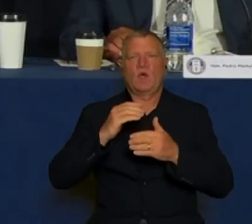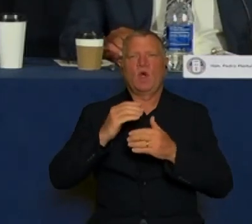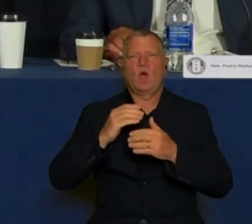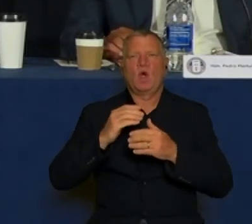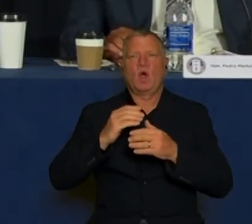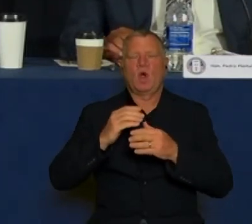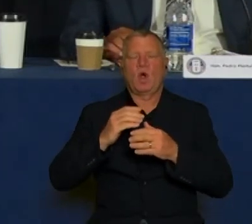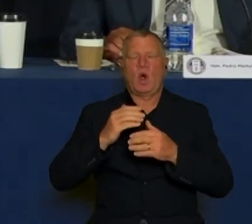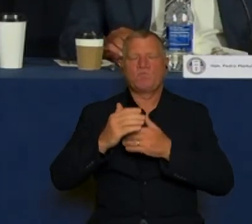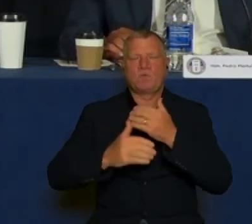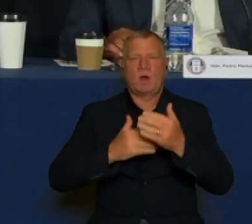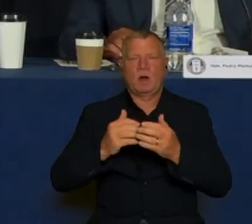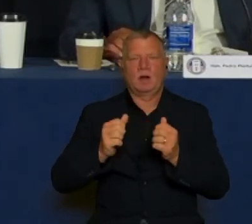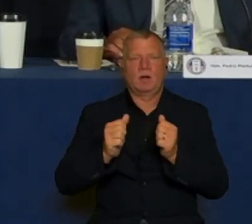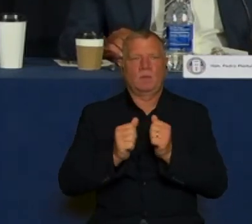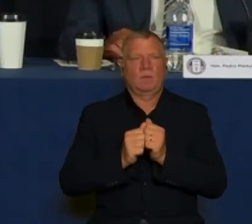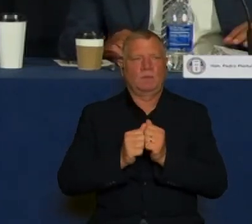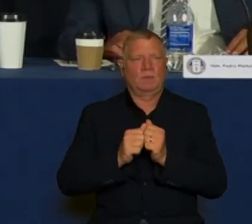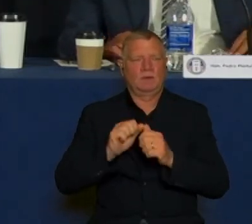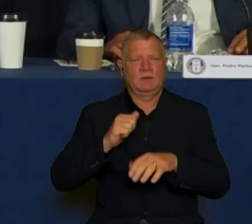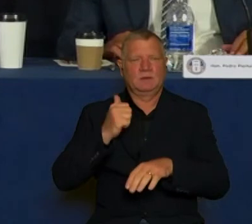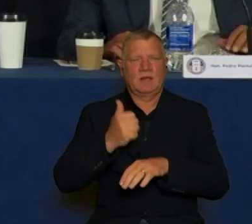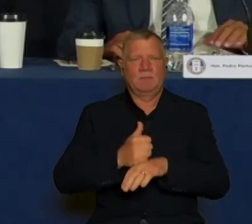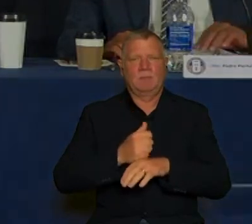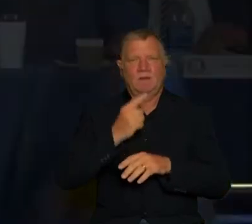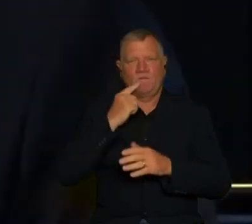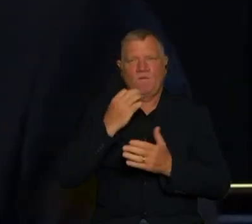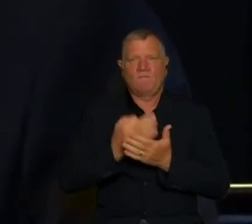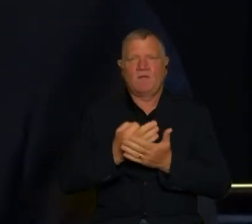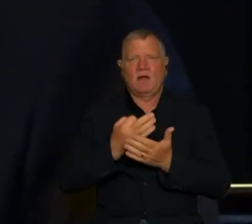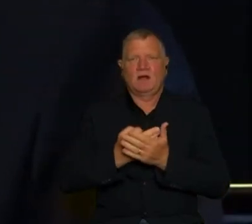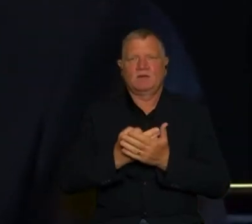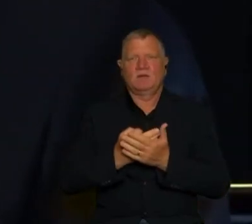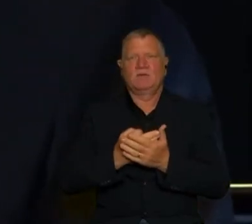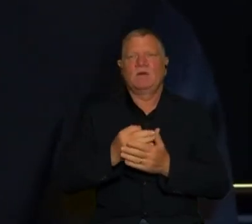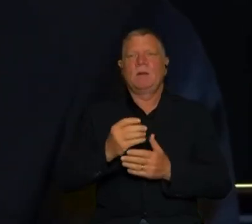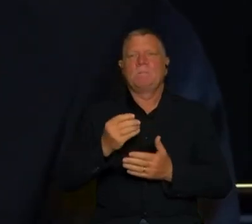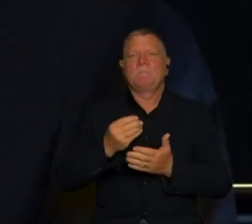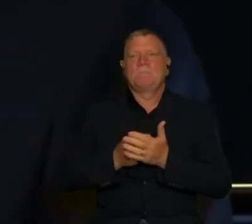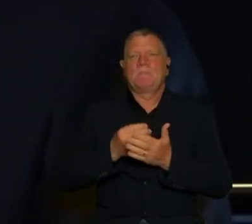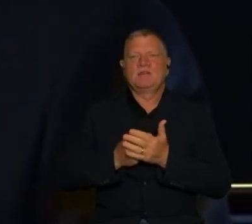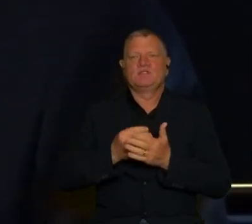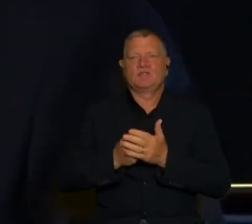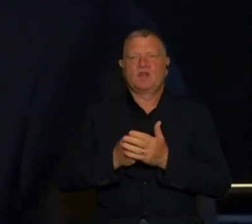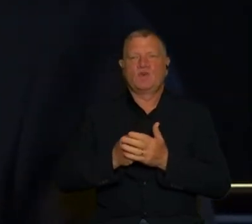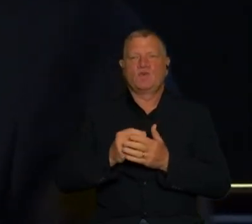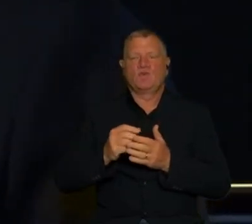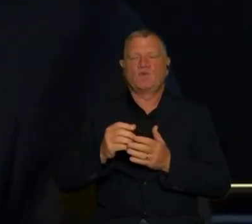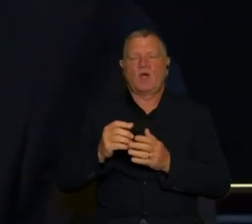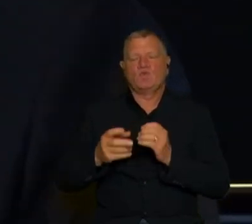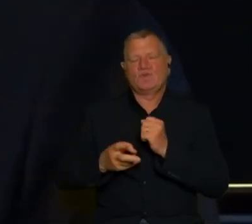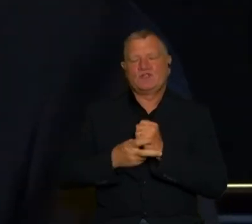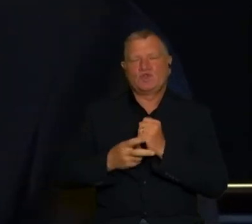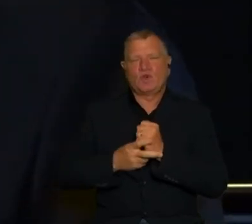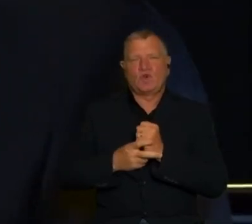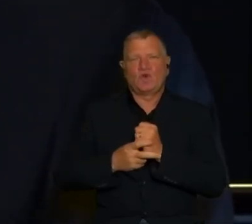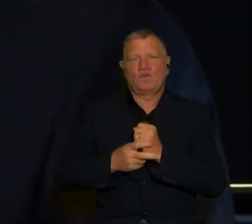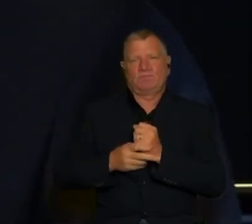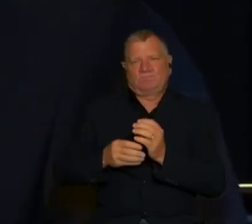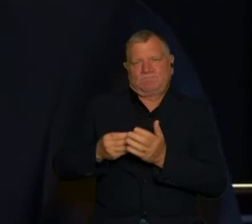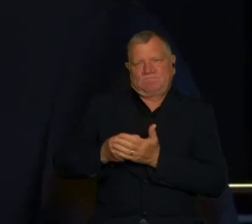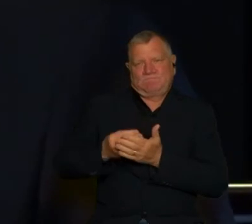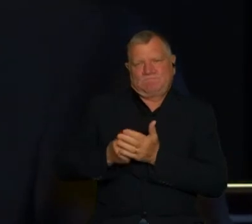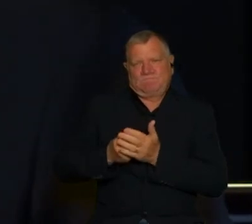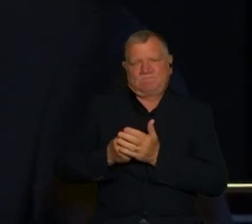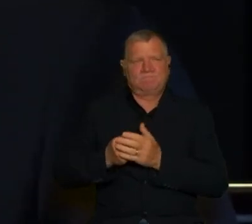progress being made in establishing and funding the Pension Reserve Trust. As we mentioned at the outset, or